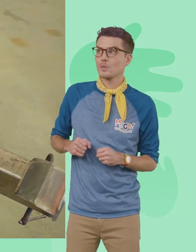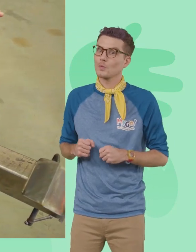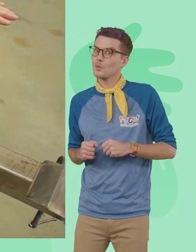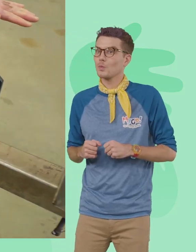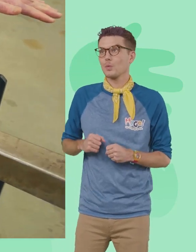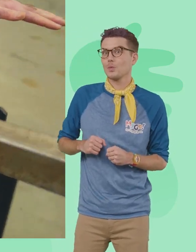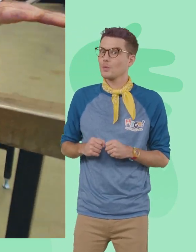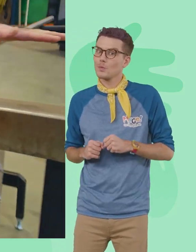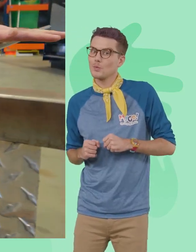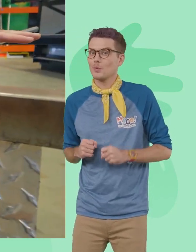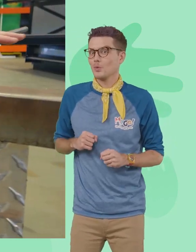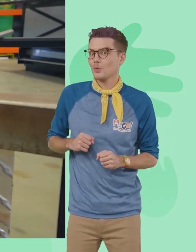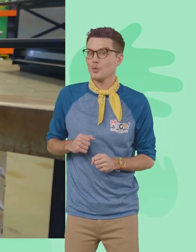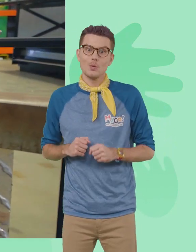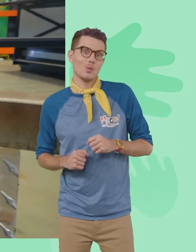Thank you.